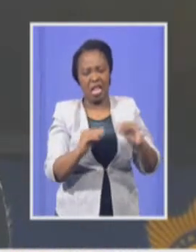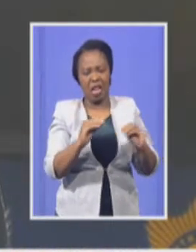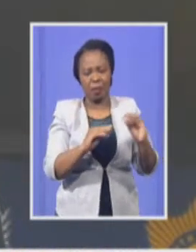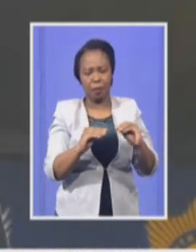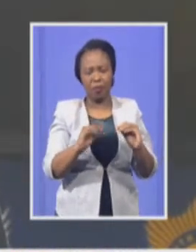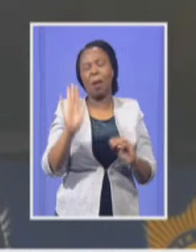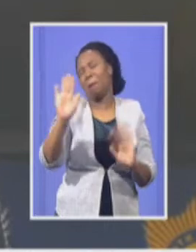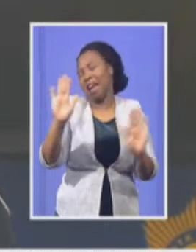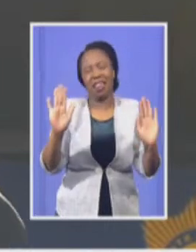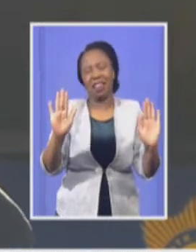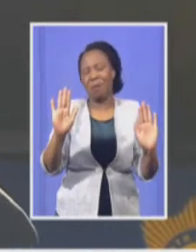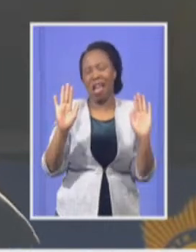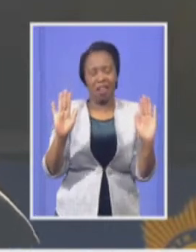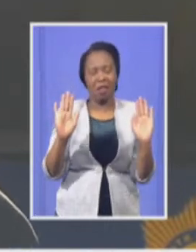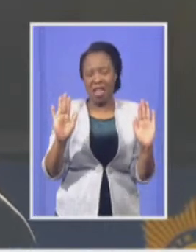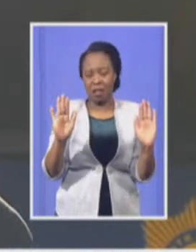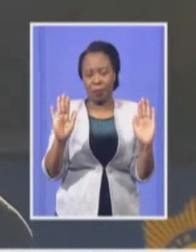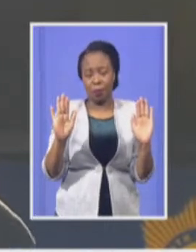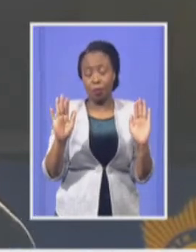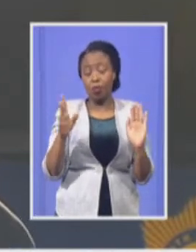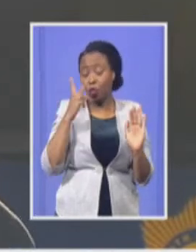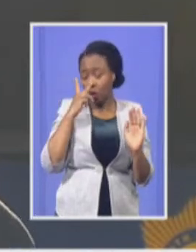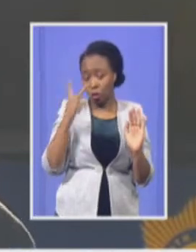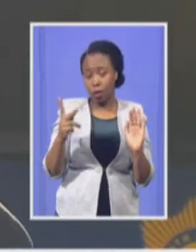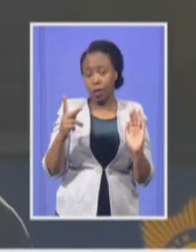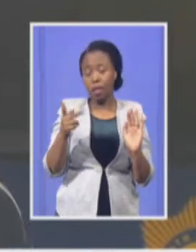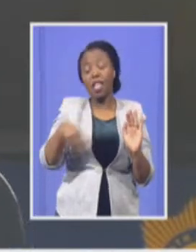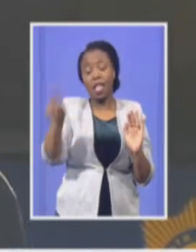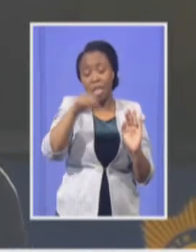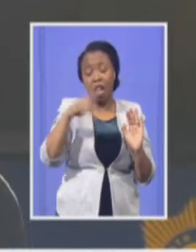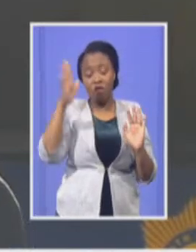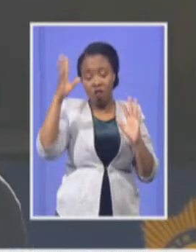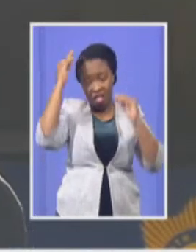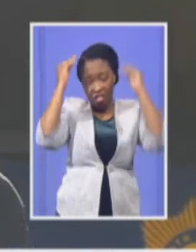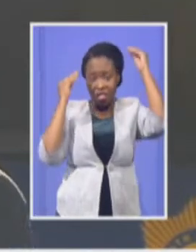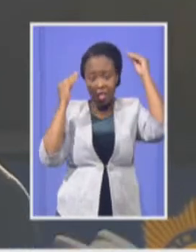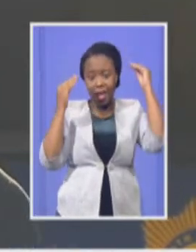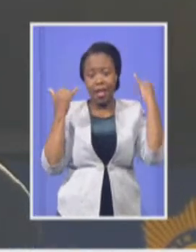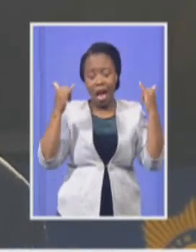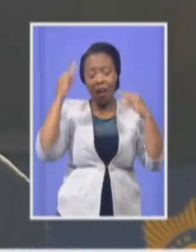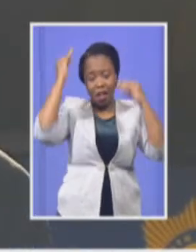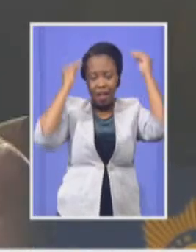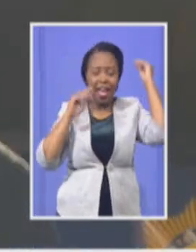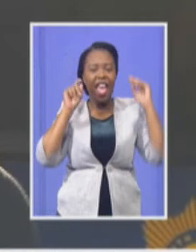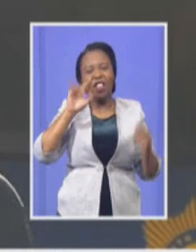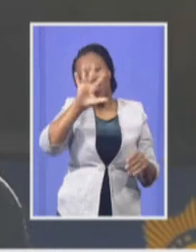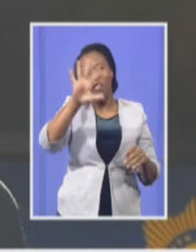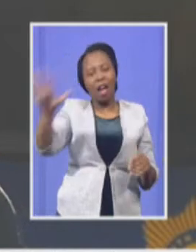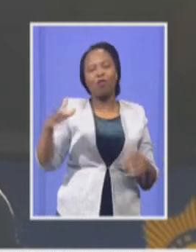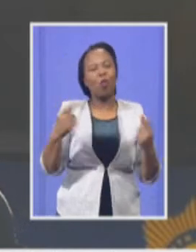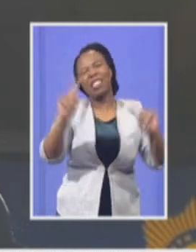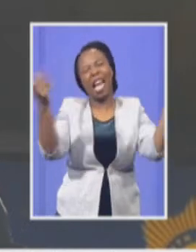imani bakwethu yabona nithe nifuna amabharet manje ibharet eliwu-55 years uzulithini